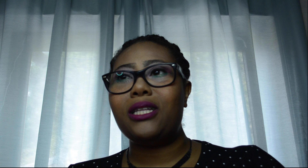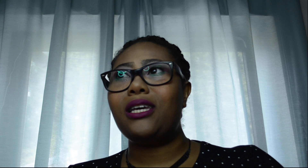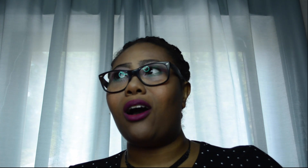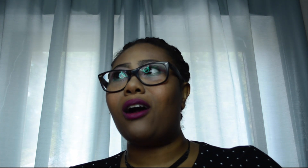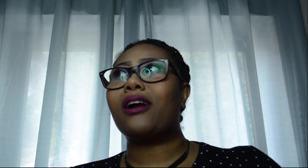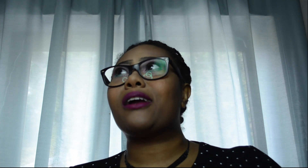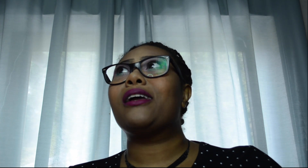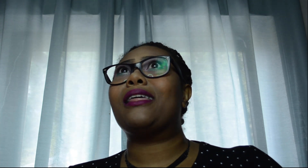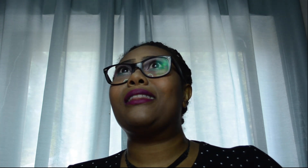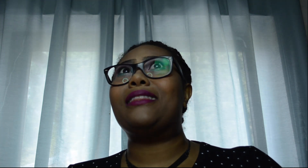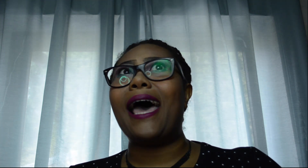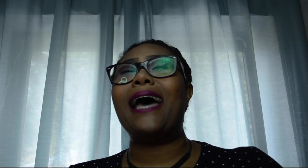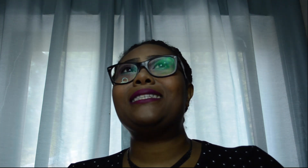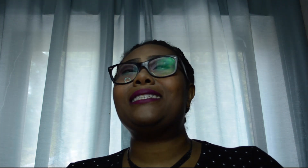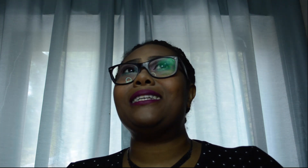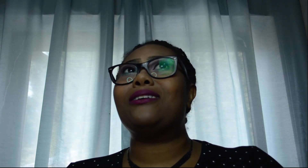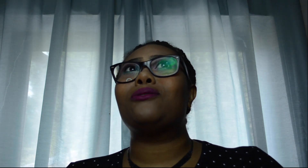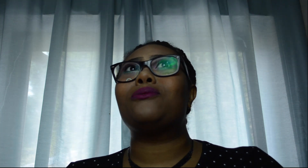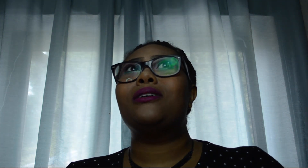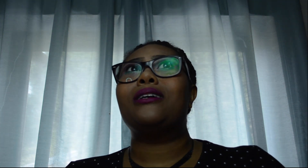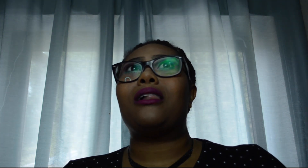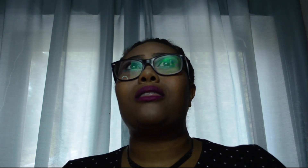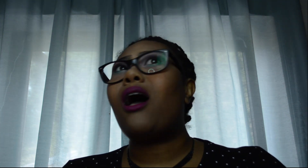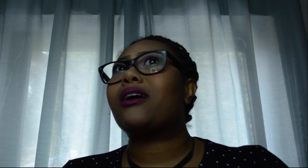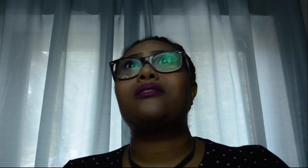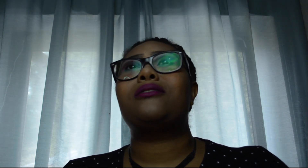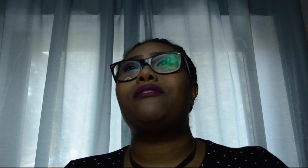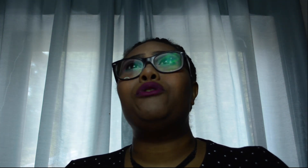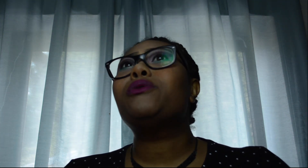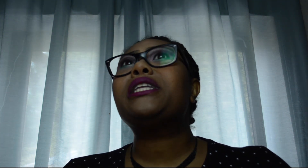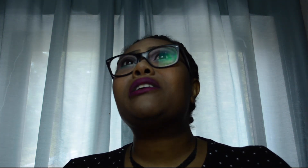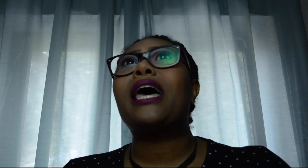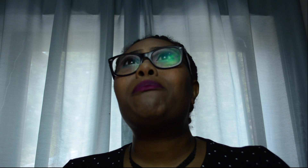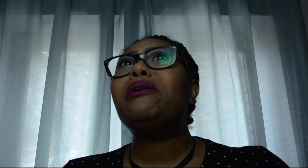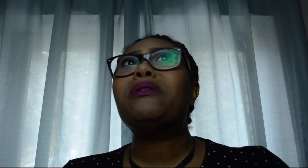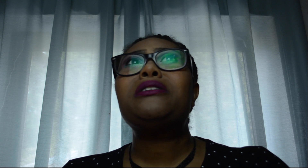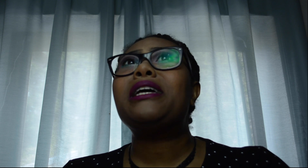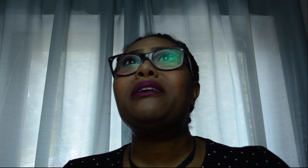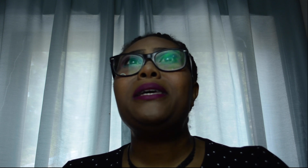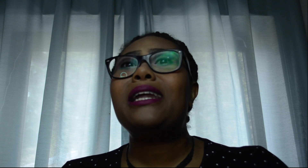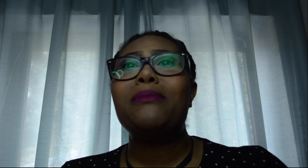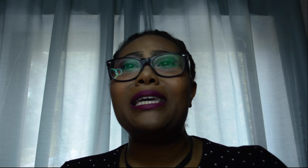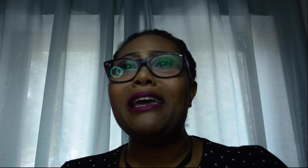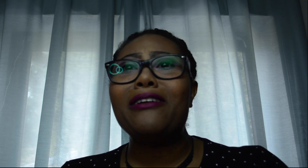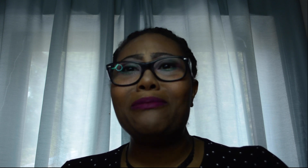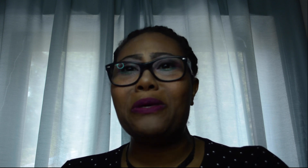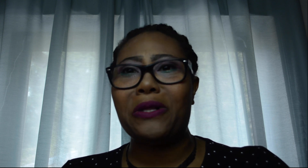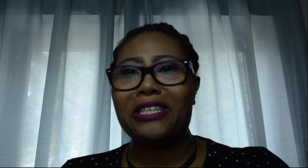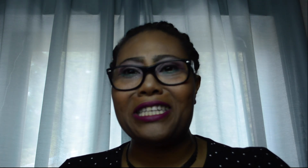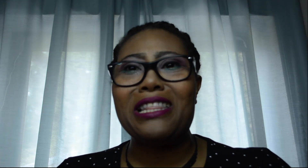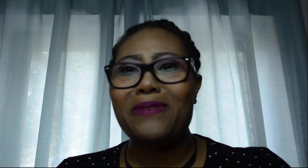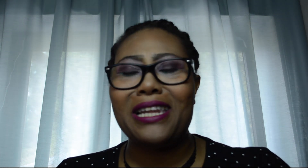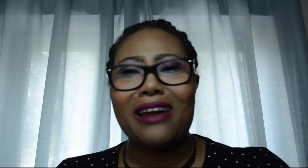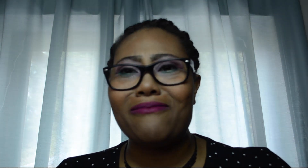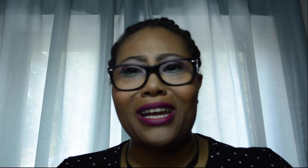you really are that, you know, lost, if you really are like, people are telling me that I'm a Karen, people